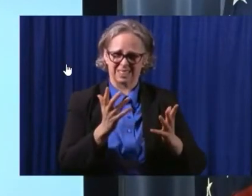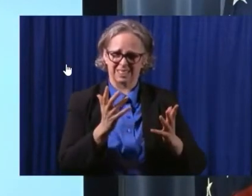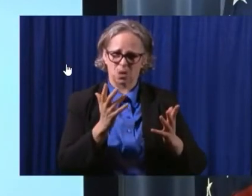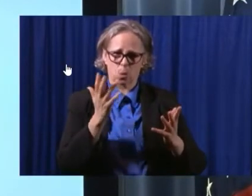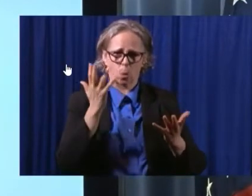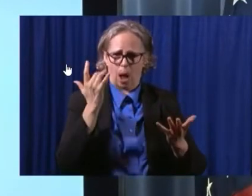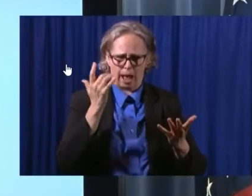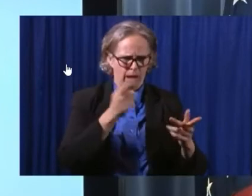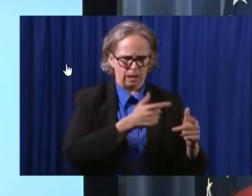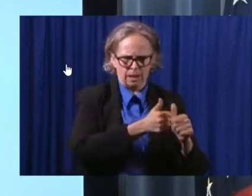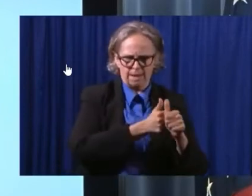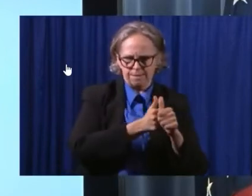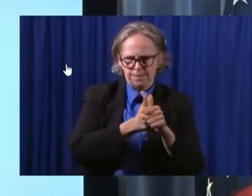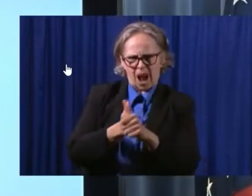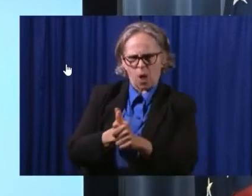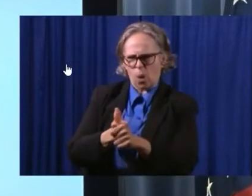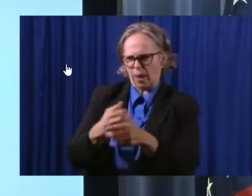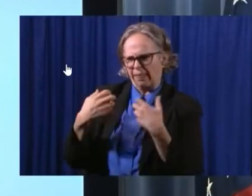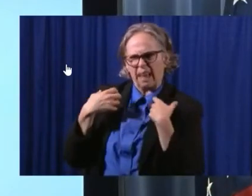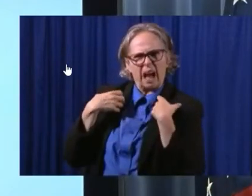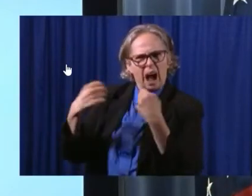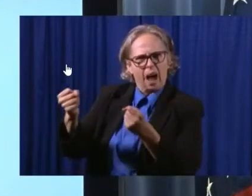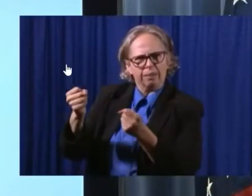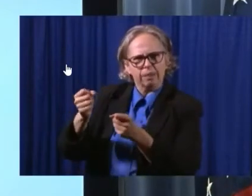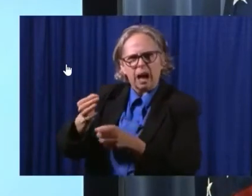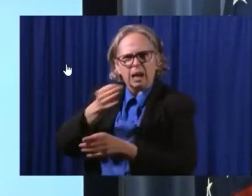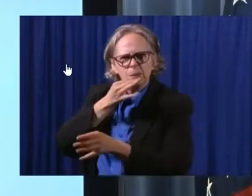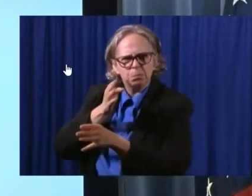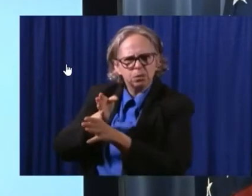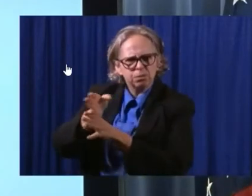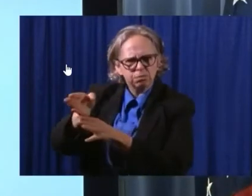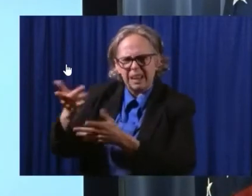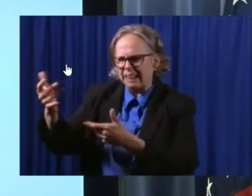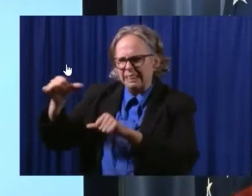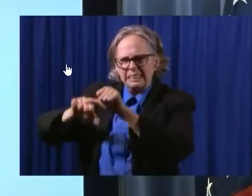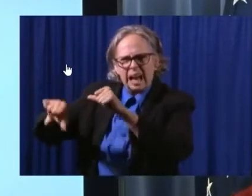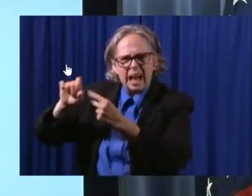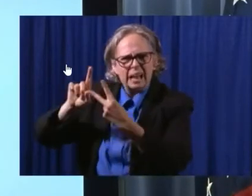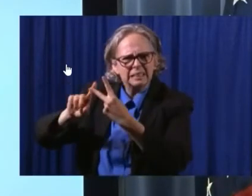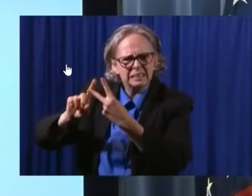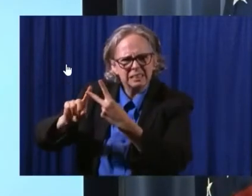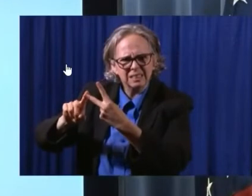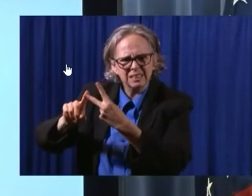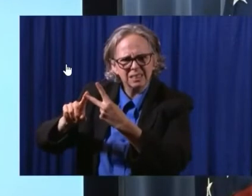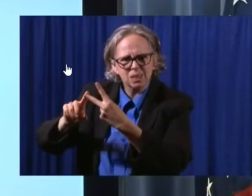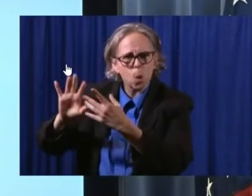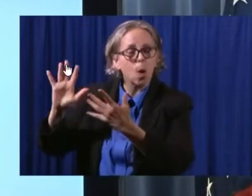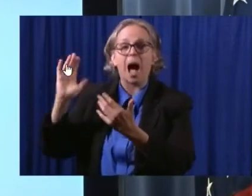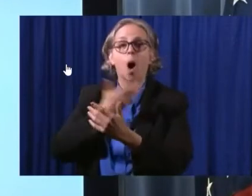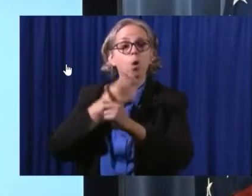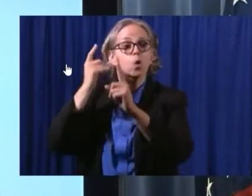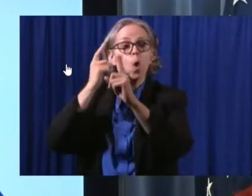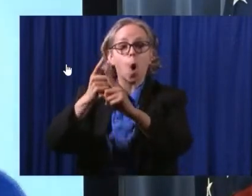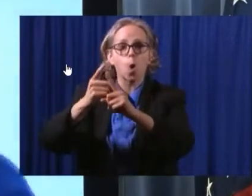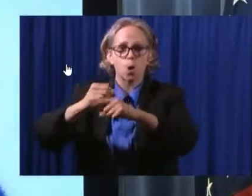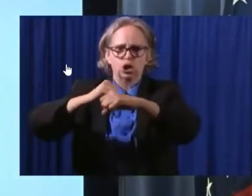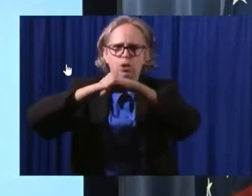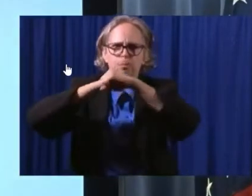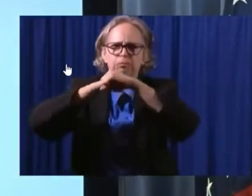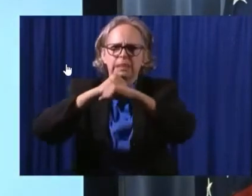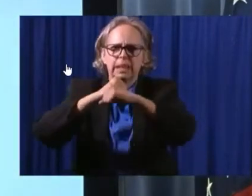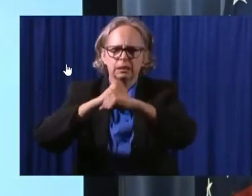only children, but their families, as well as the communities that they live in. The National American Academy of